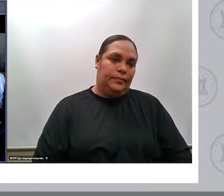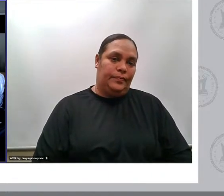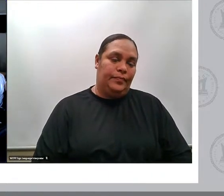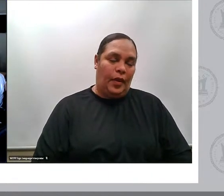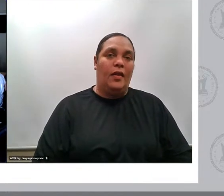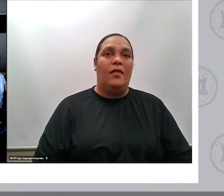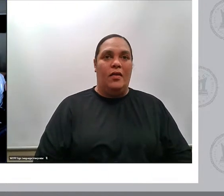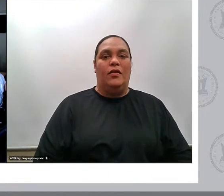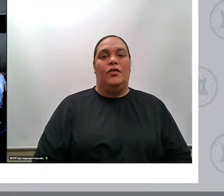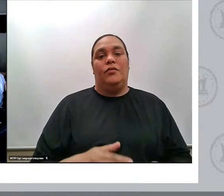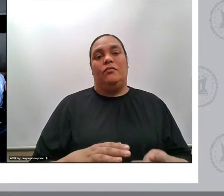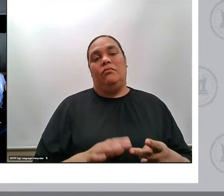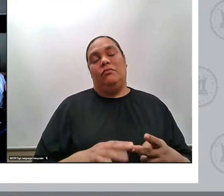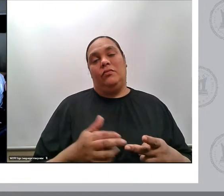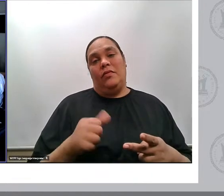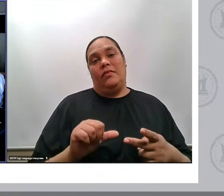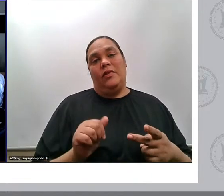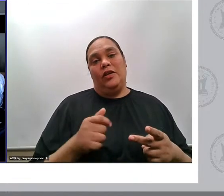Chair,